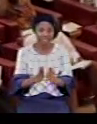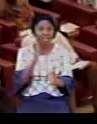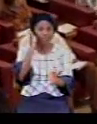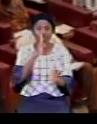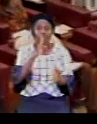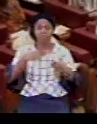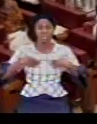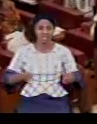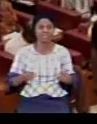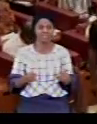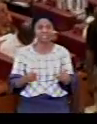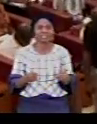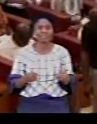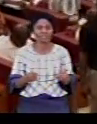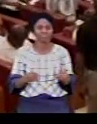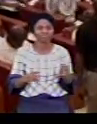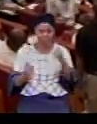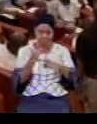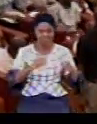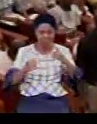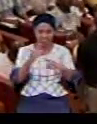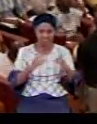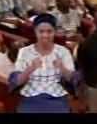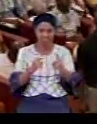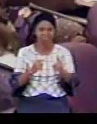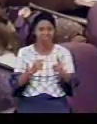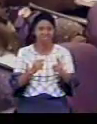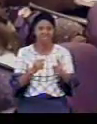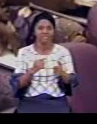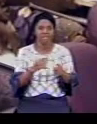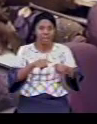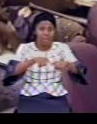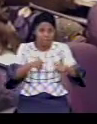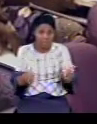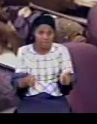Now you will say it with the preacher's voice.